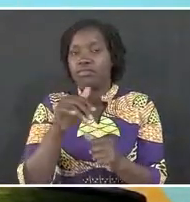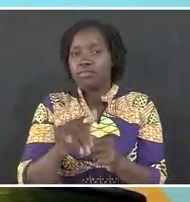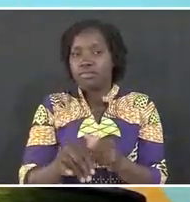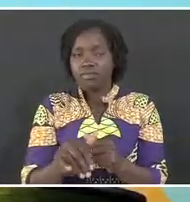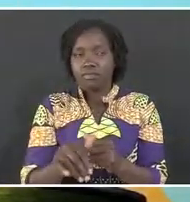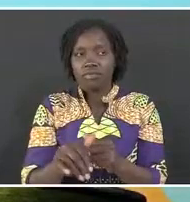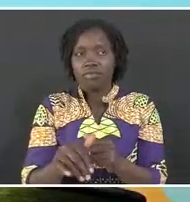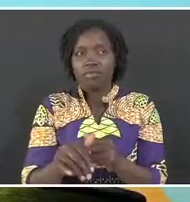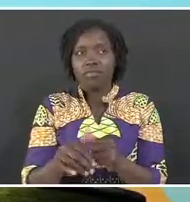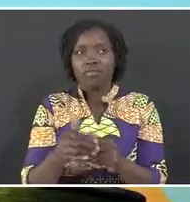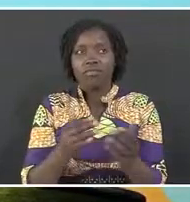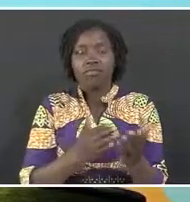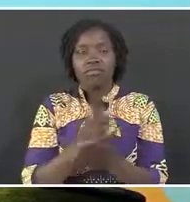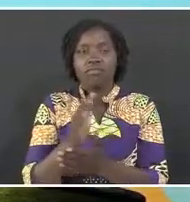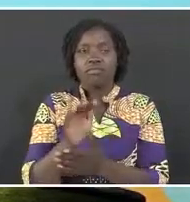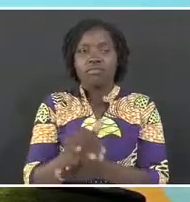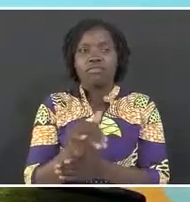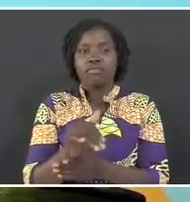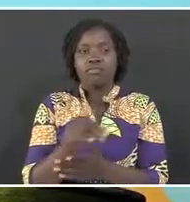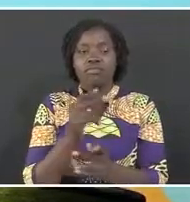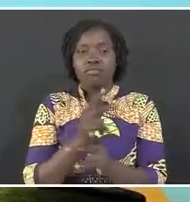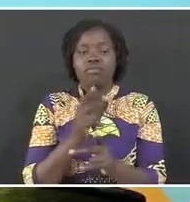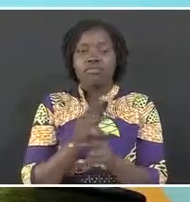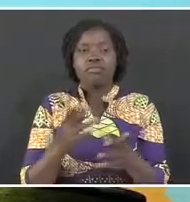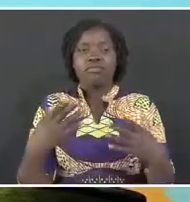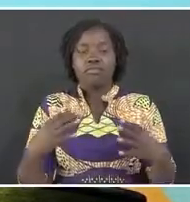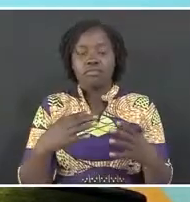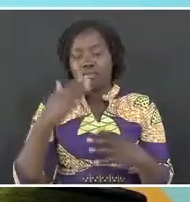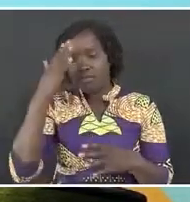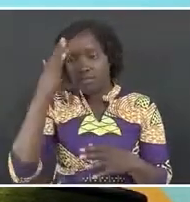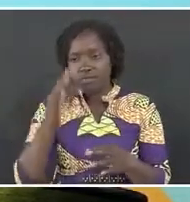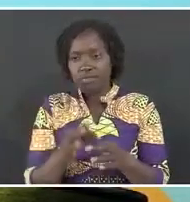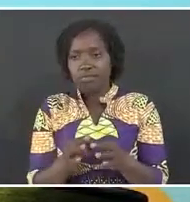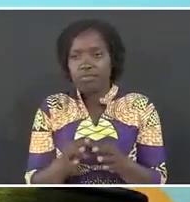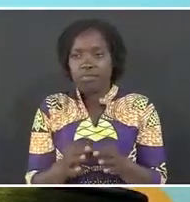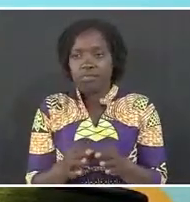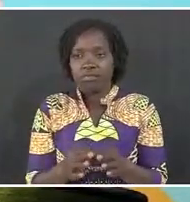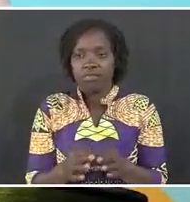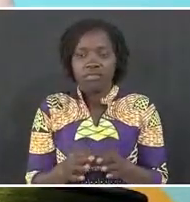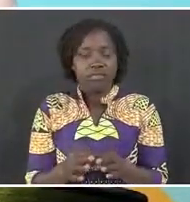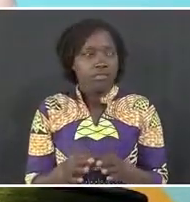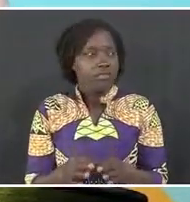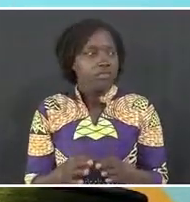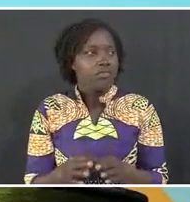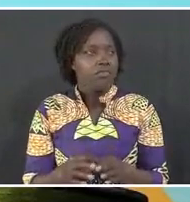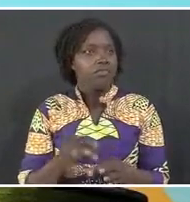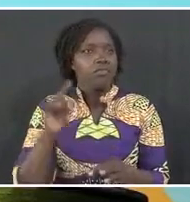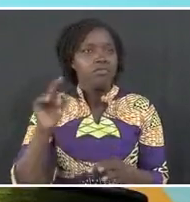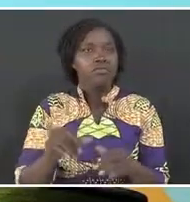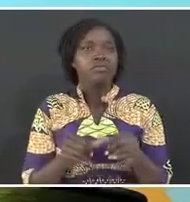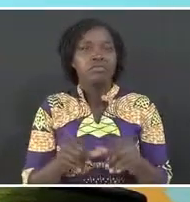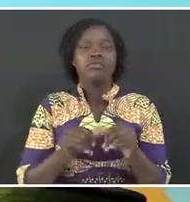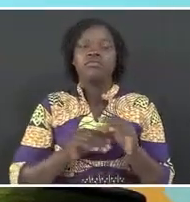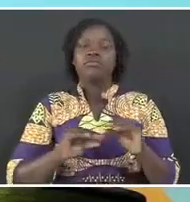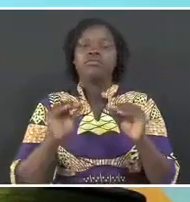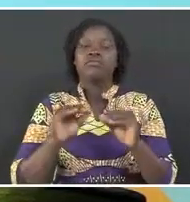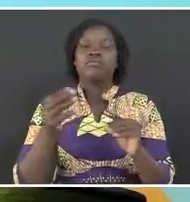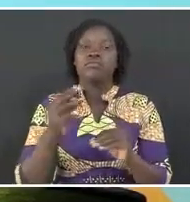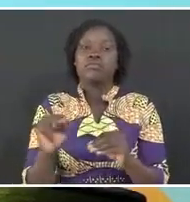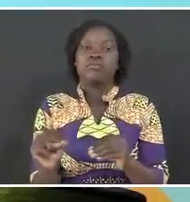how to ensure that we keep people in the faith. We must continue teaching